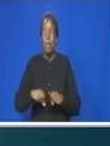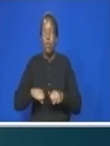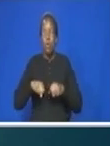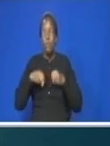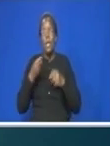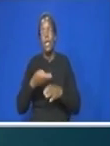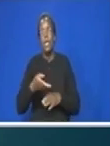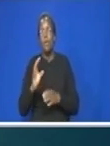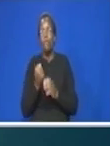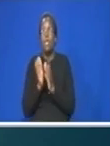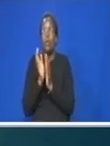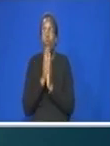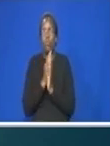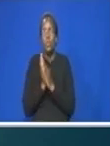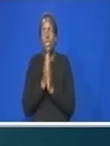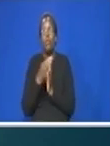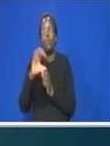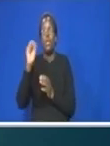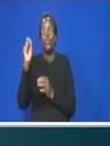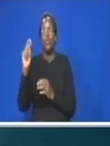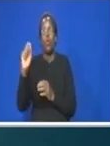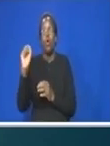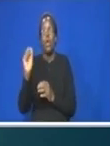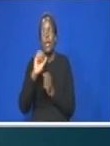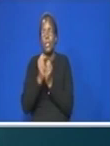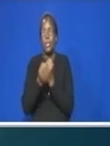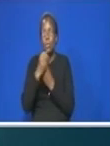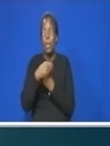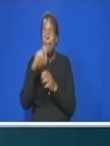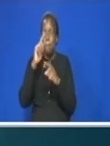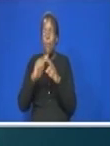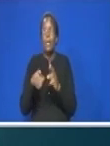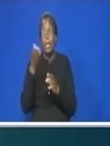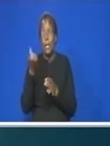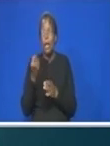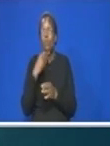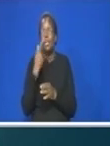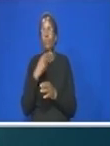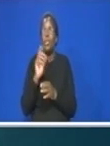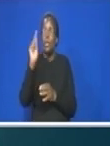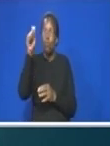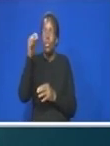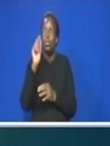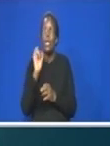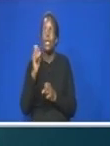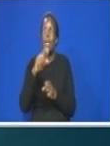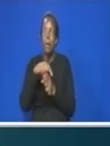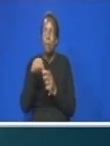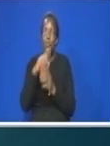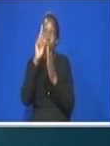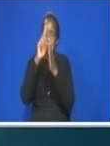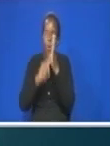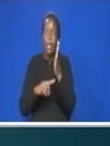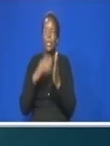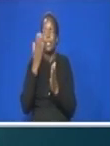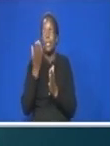the composition of the solar system. But here we are saying the question is about what is.